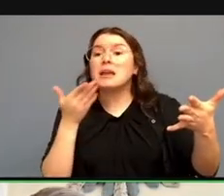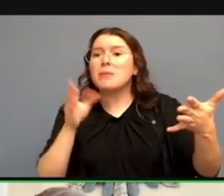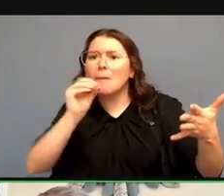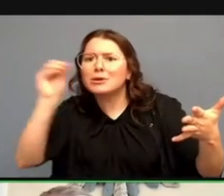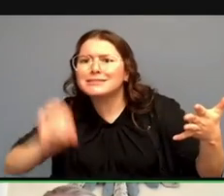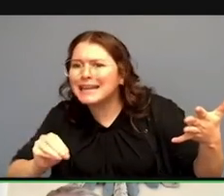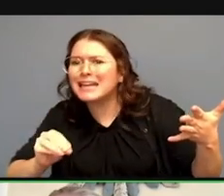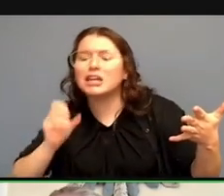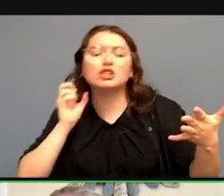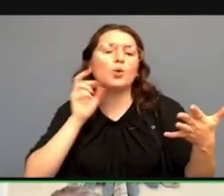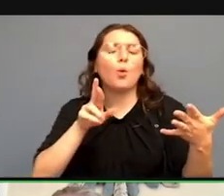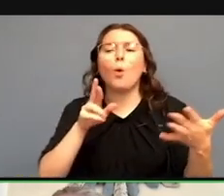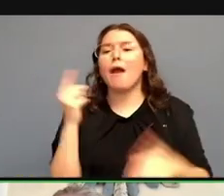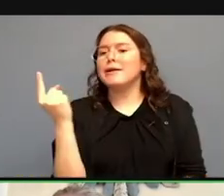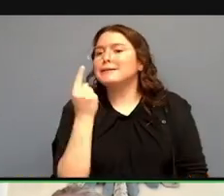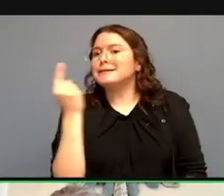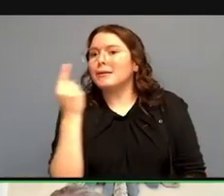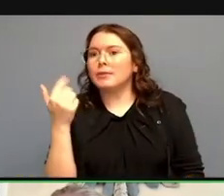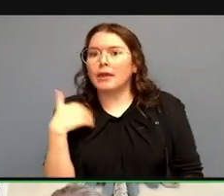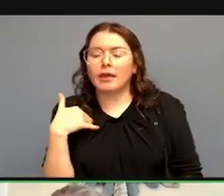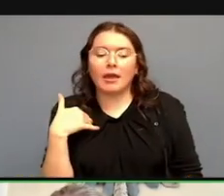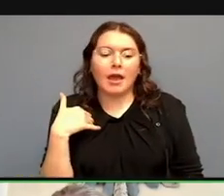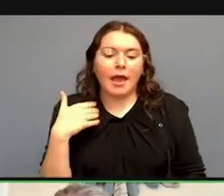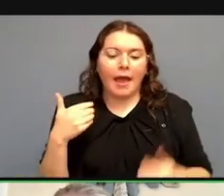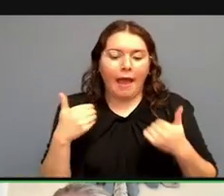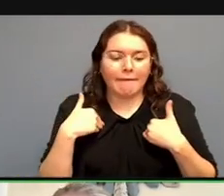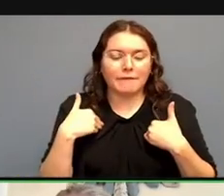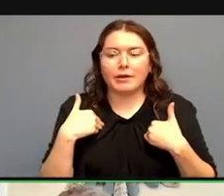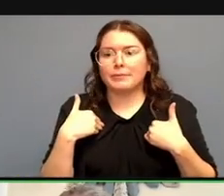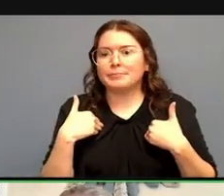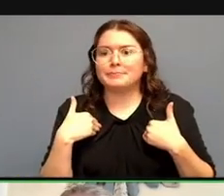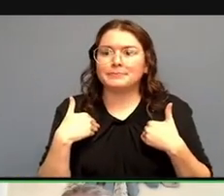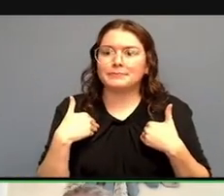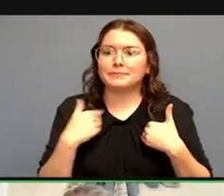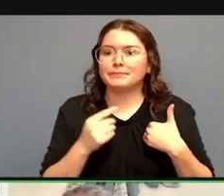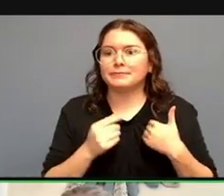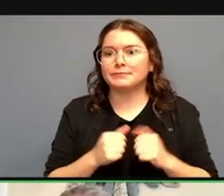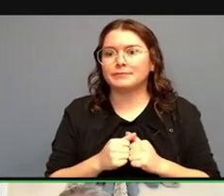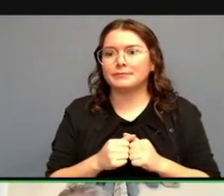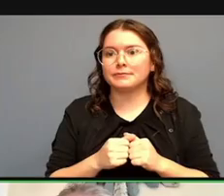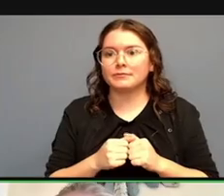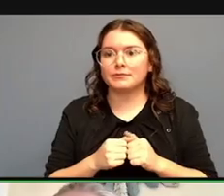percentage or something that gives us a really hard